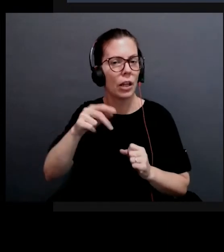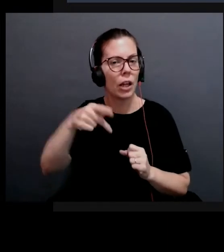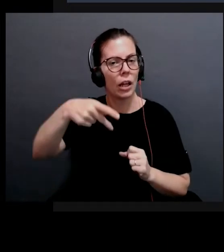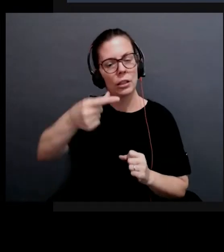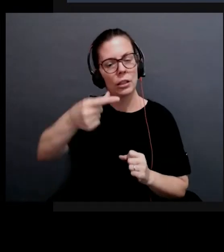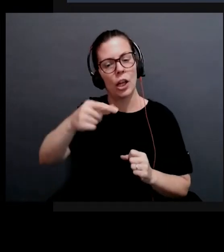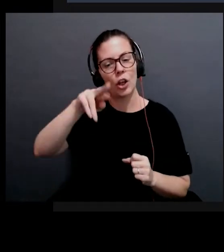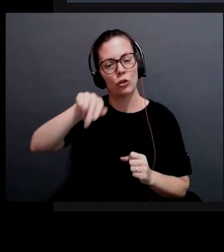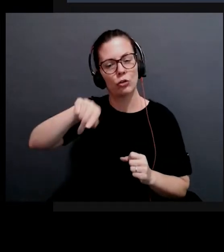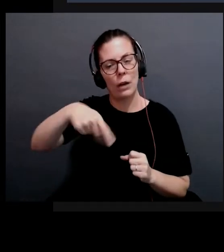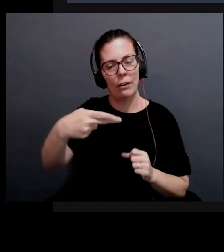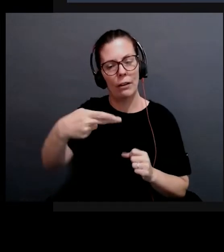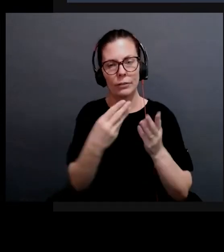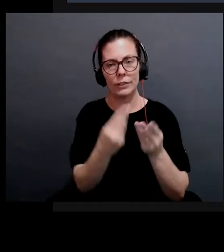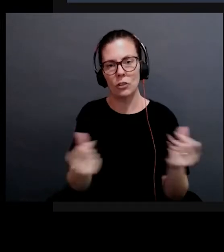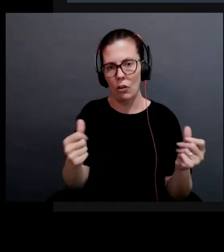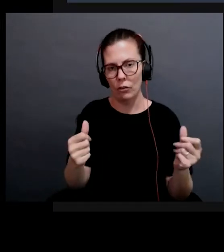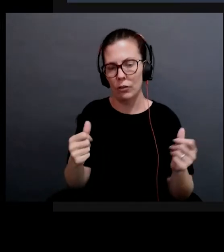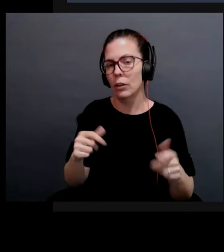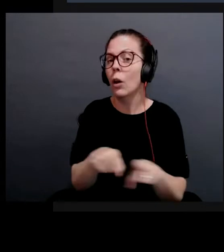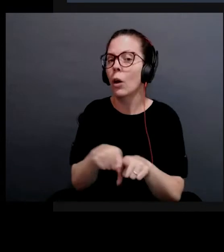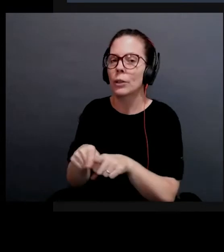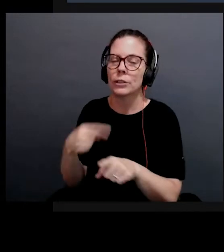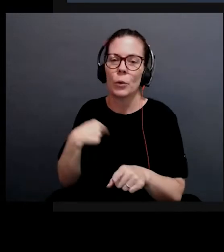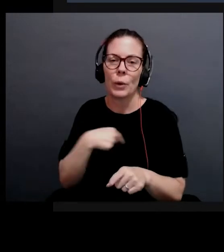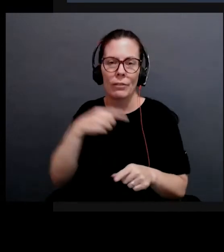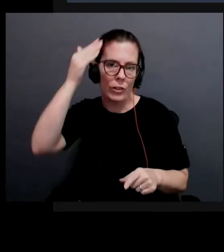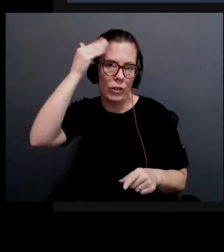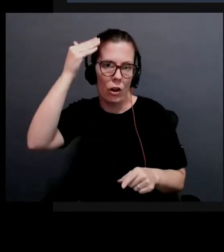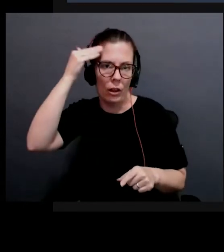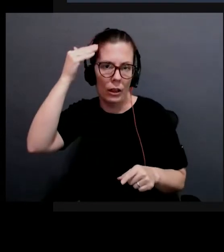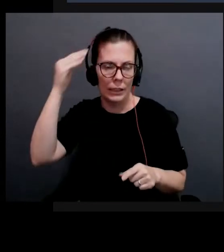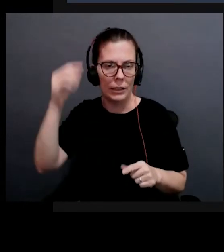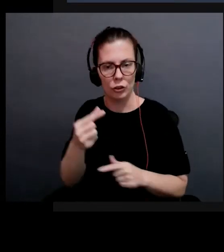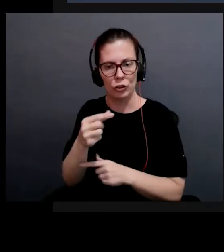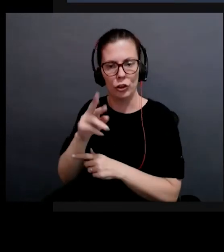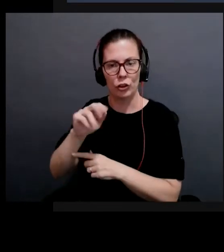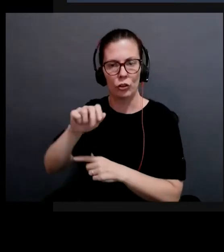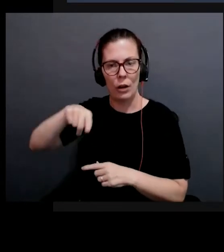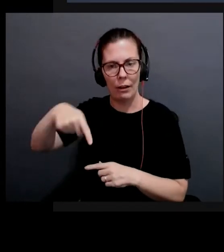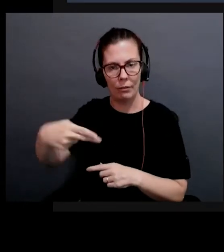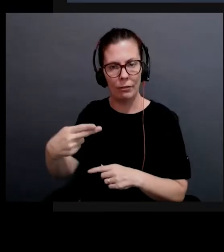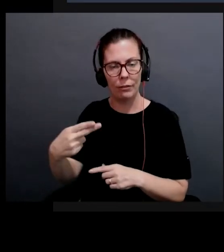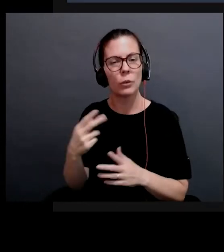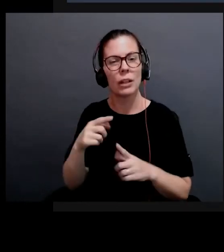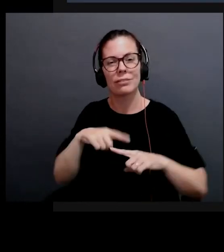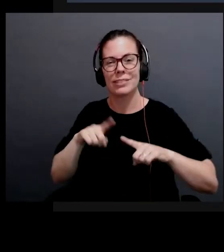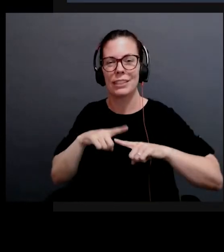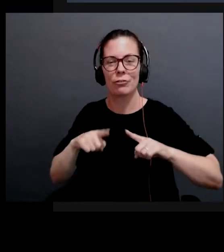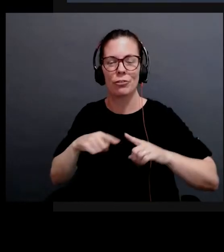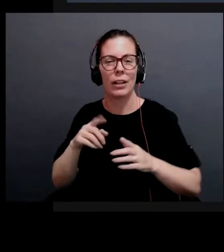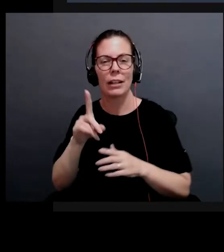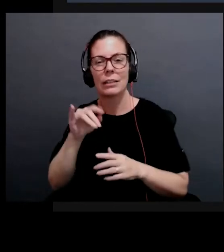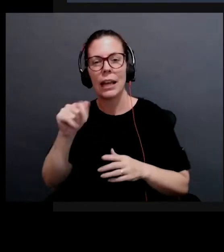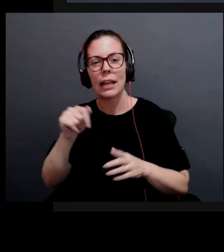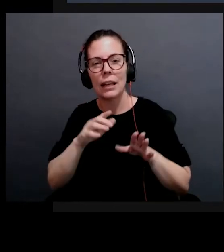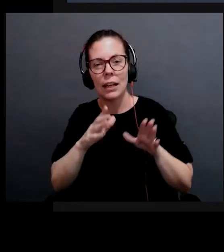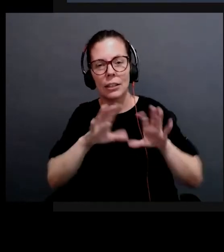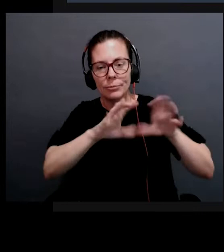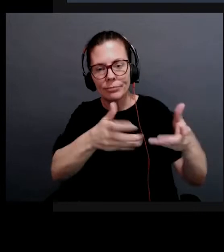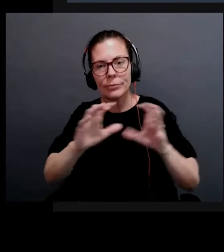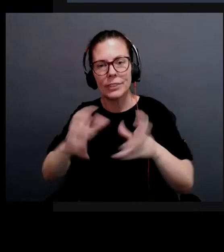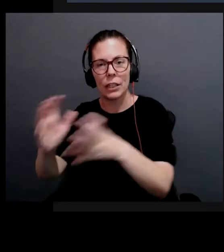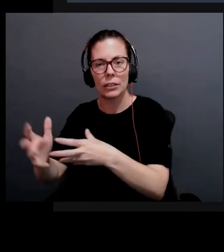Beyond that, we also have use cases around things like knowledge graphs. So you have many disparate data sources or data silos inside of